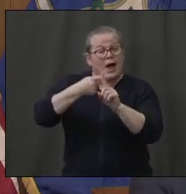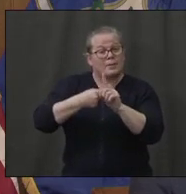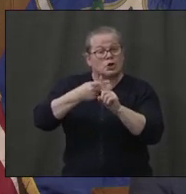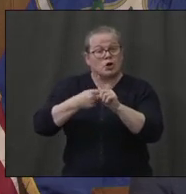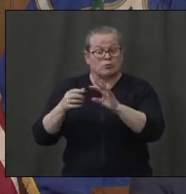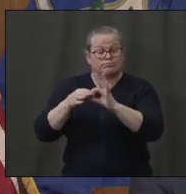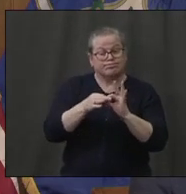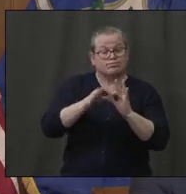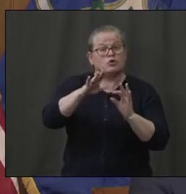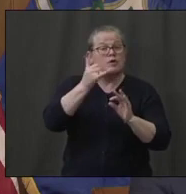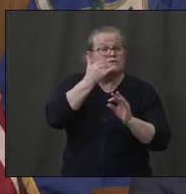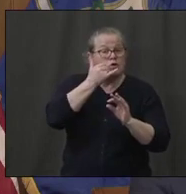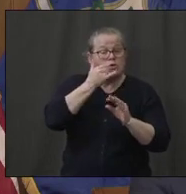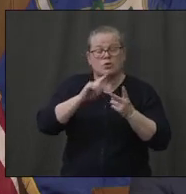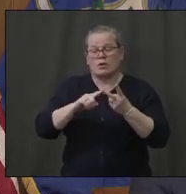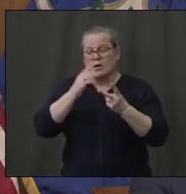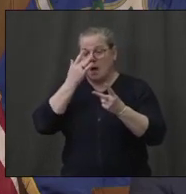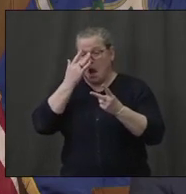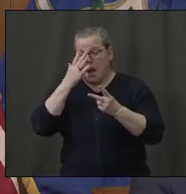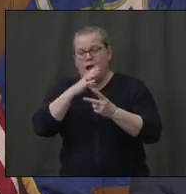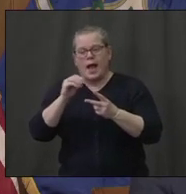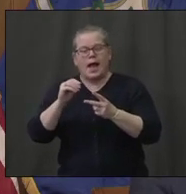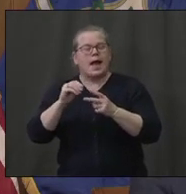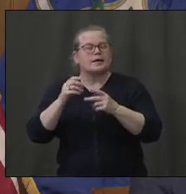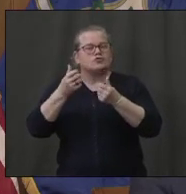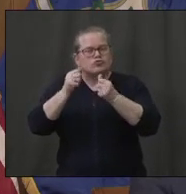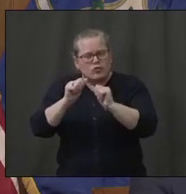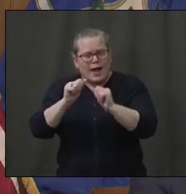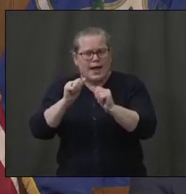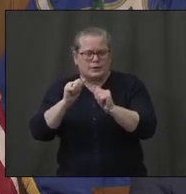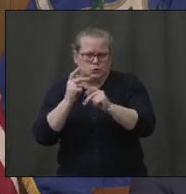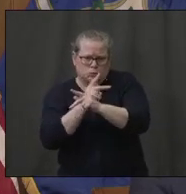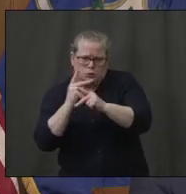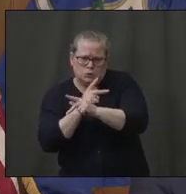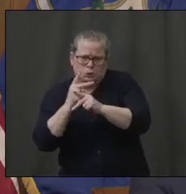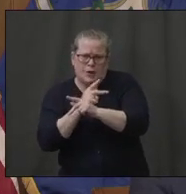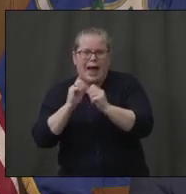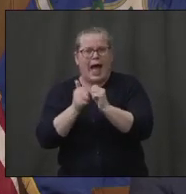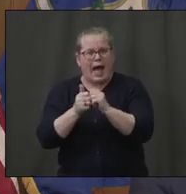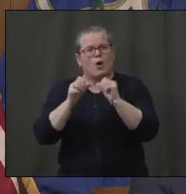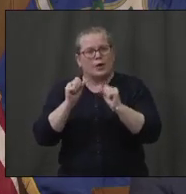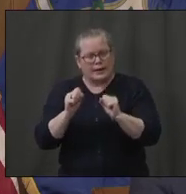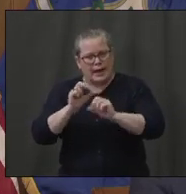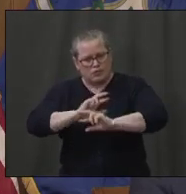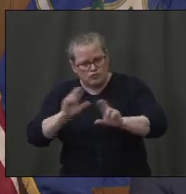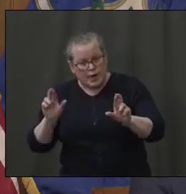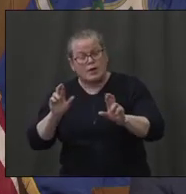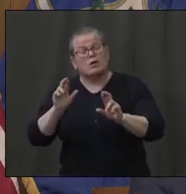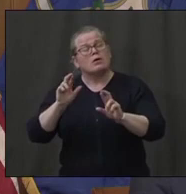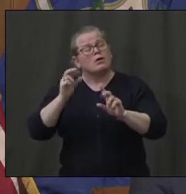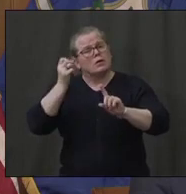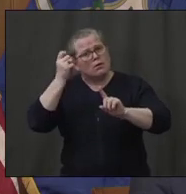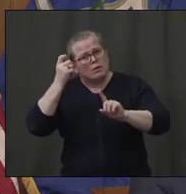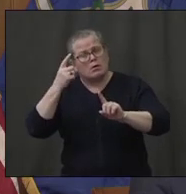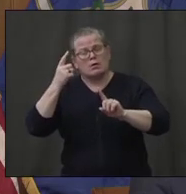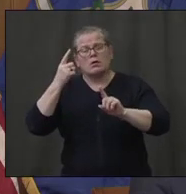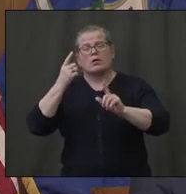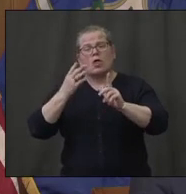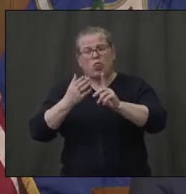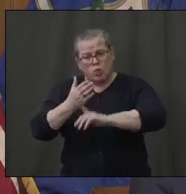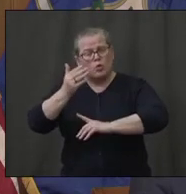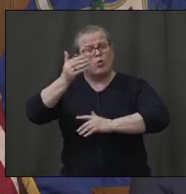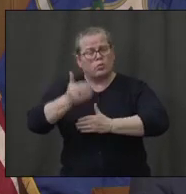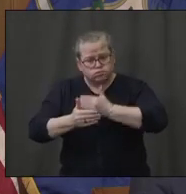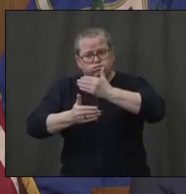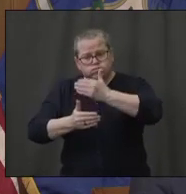contact tracing, to take the measures necessary to give us a path to, in an orderly fashion over time, start to get back to